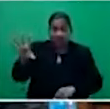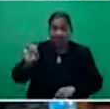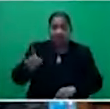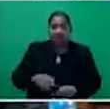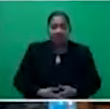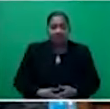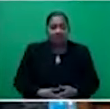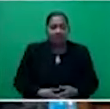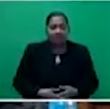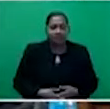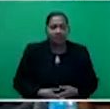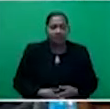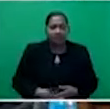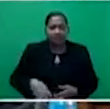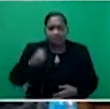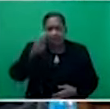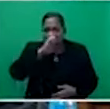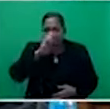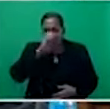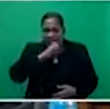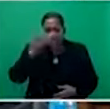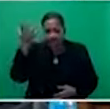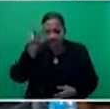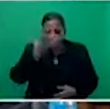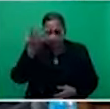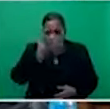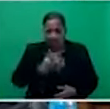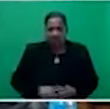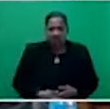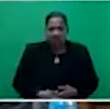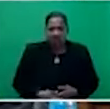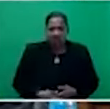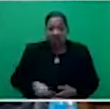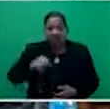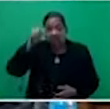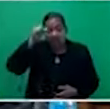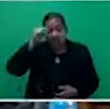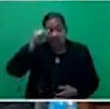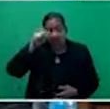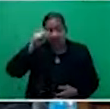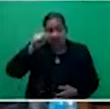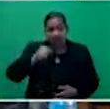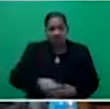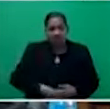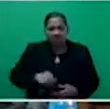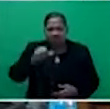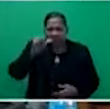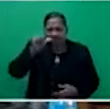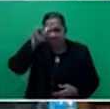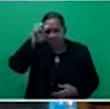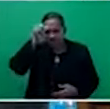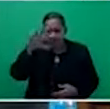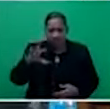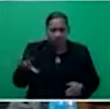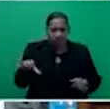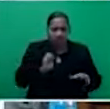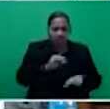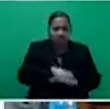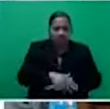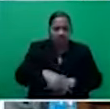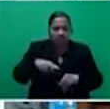tension and ethnic threat by Indo Fijians taking over Fiji. That's a fundamental premise. If you read all the